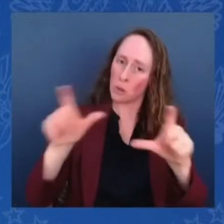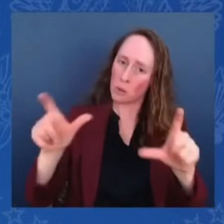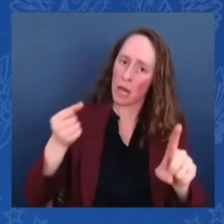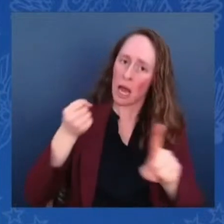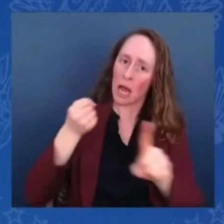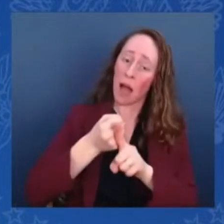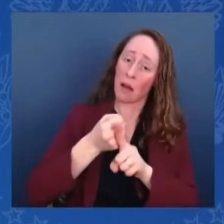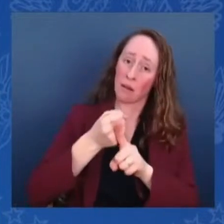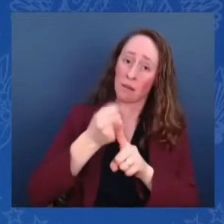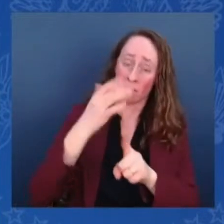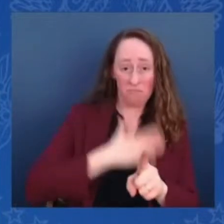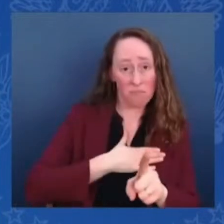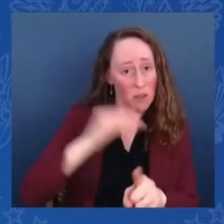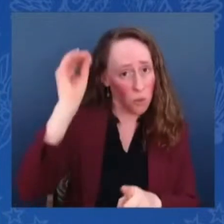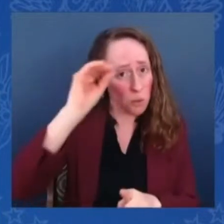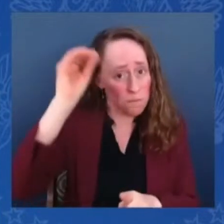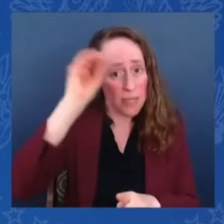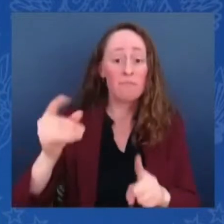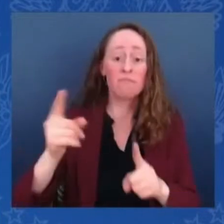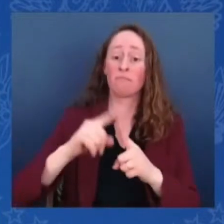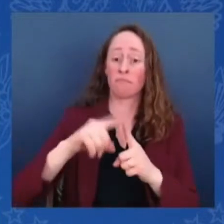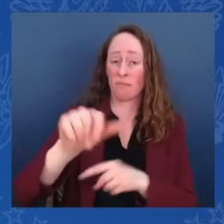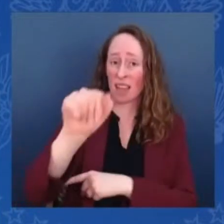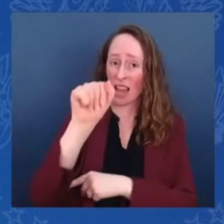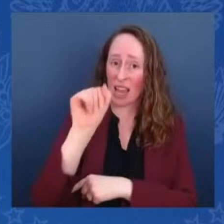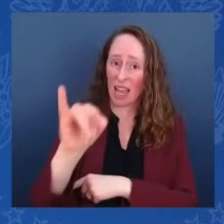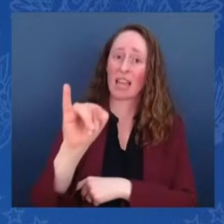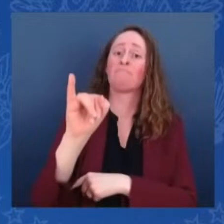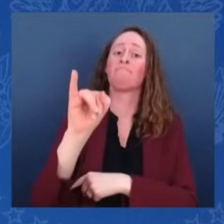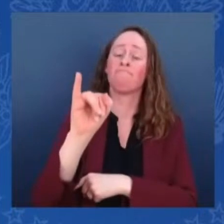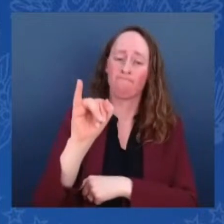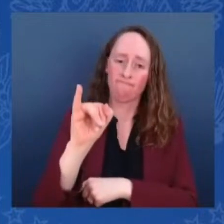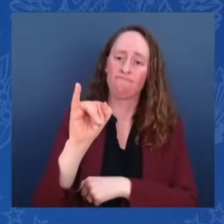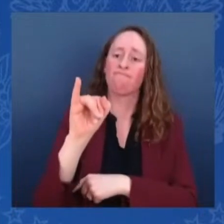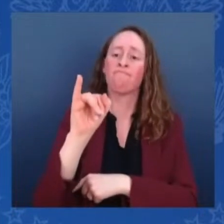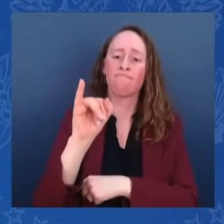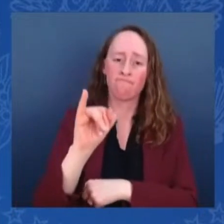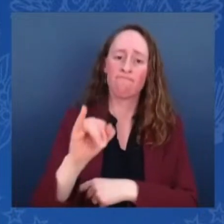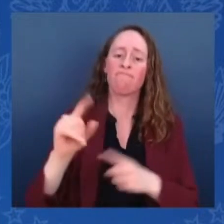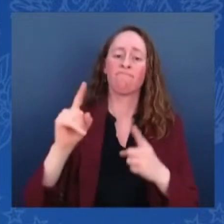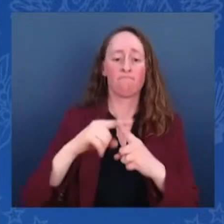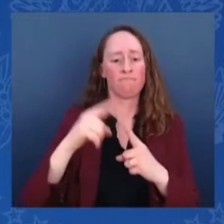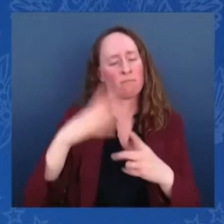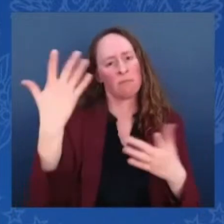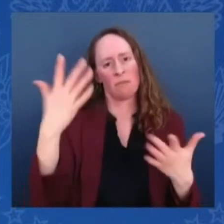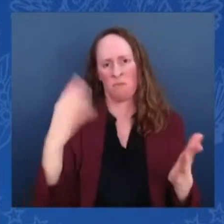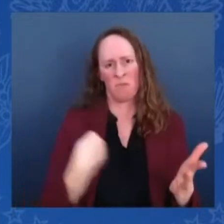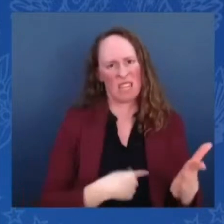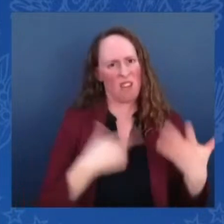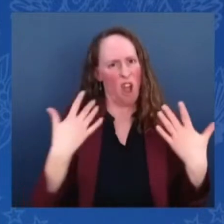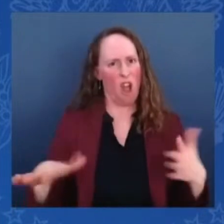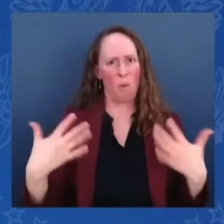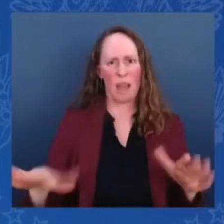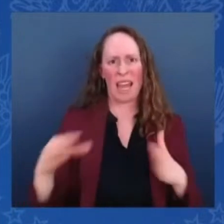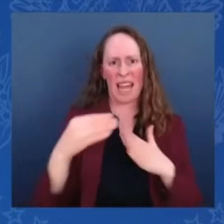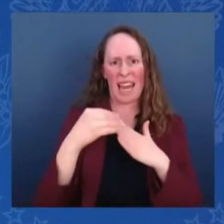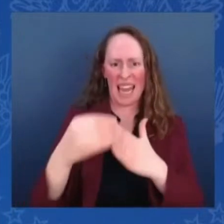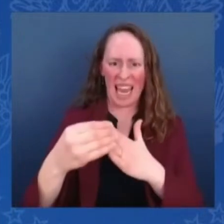artificial intelligence, we are in the lead, and we must stay in the lead. We must